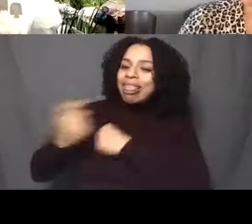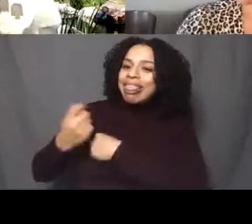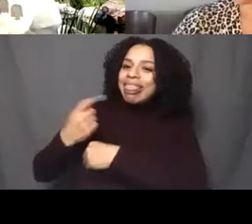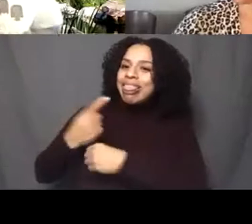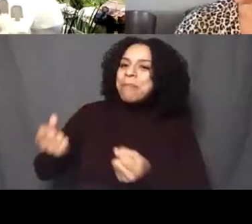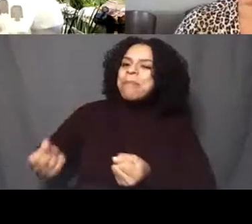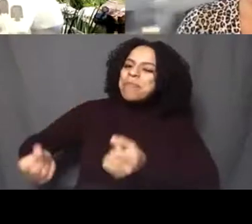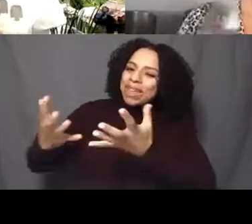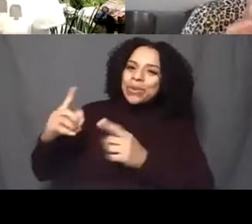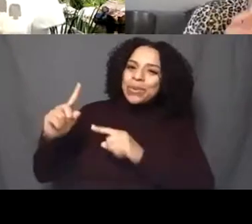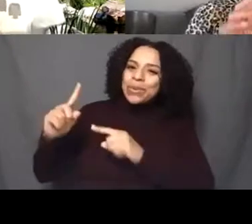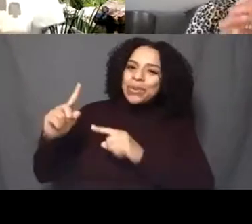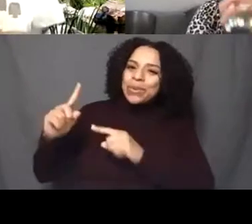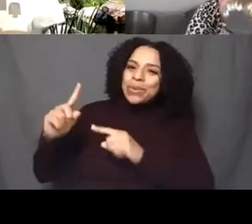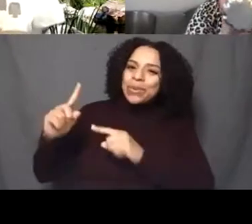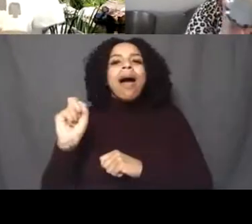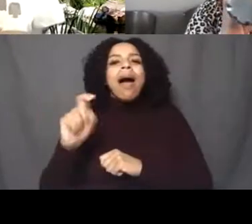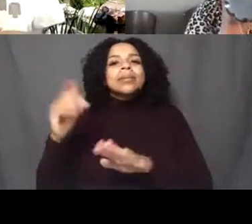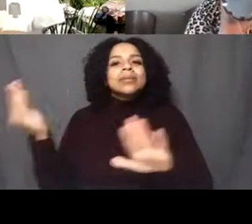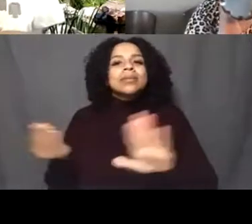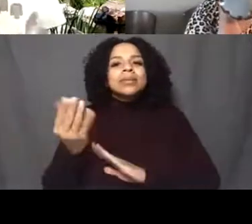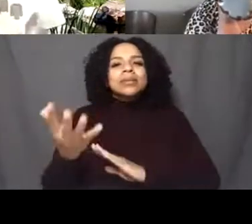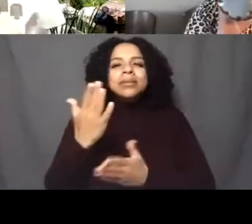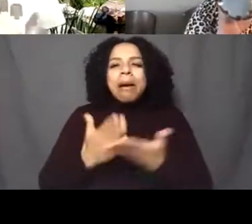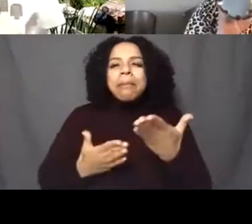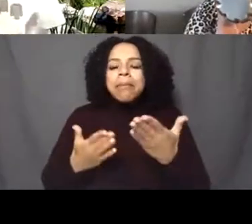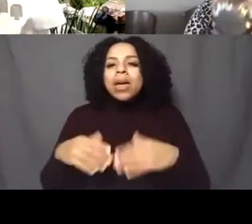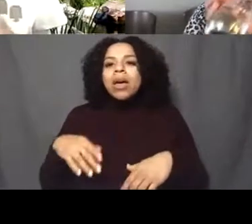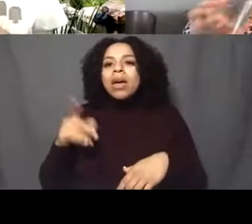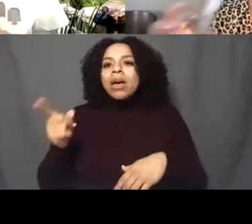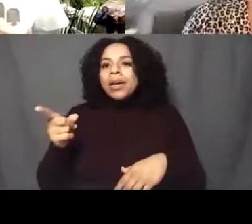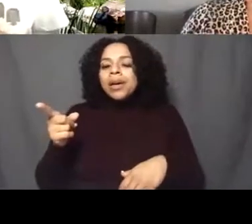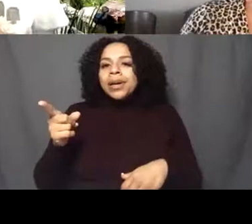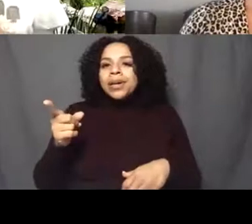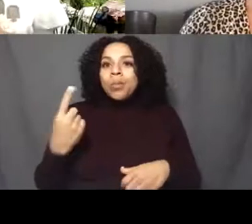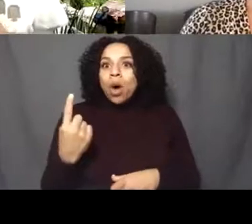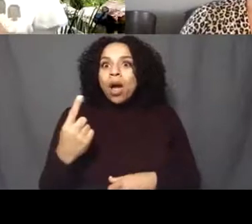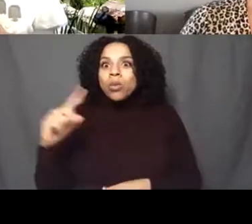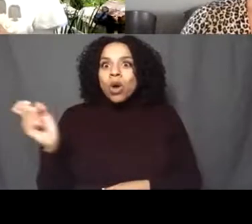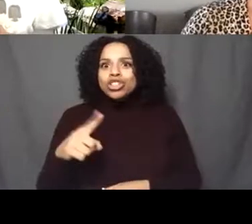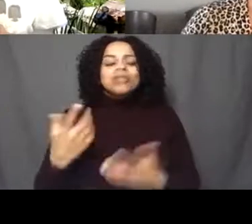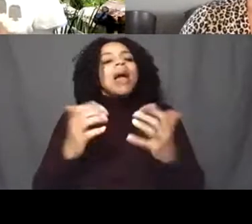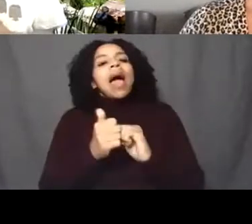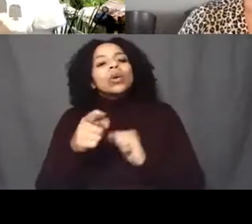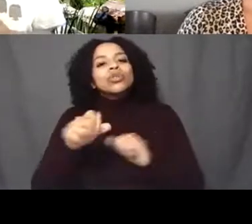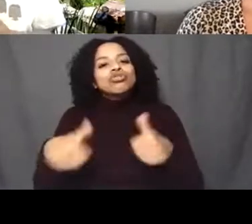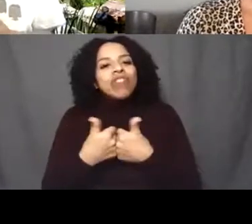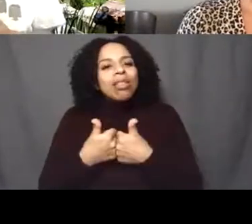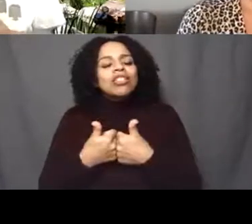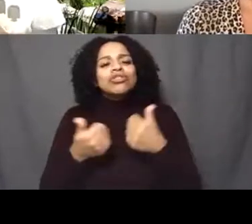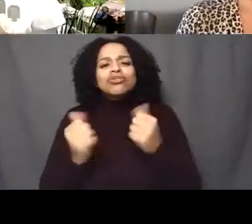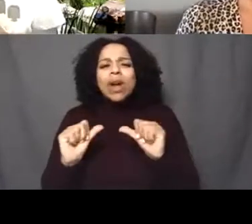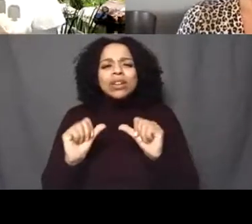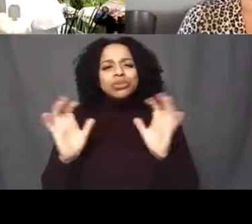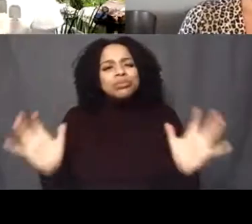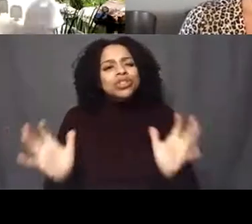before I get into my next one. So one that came up is, How do you challenge and push forward the work